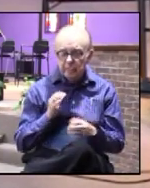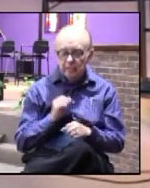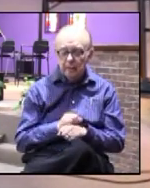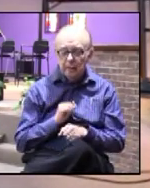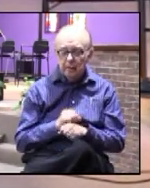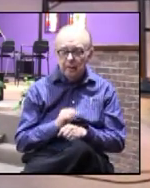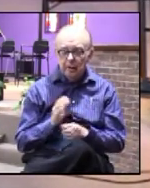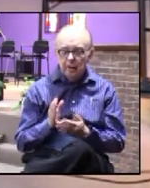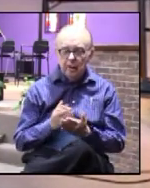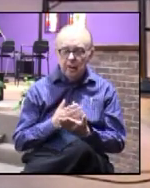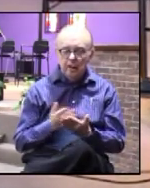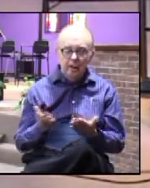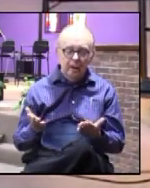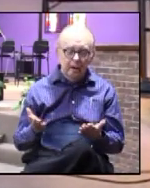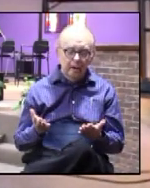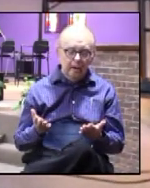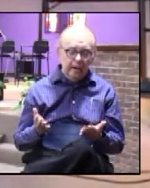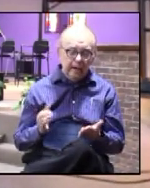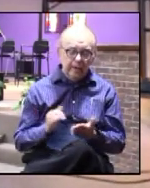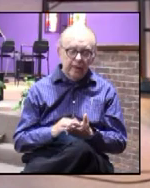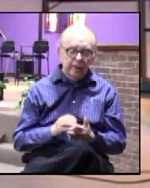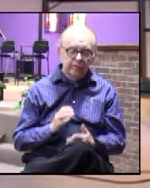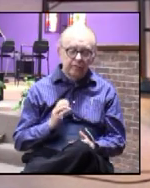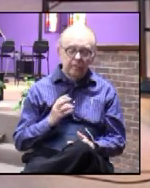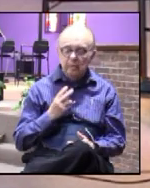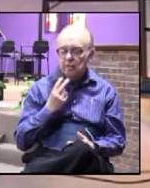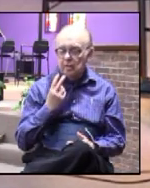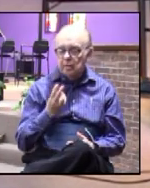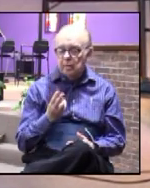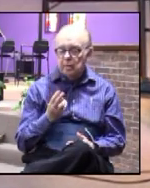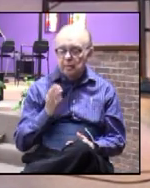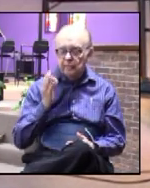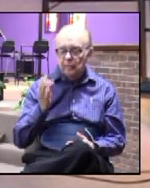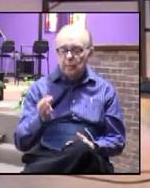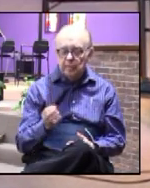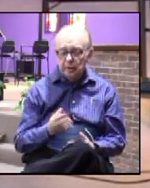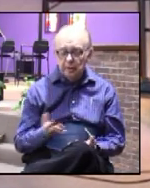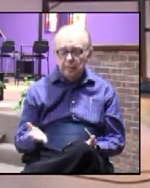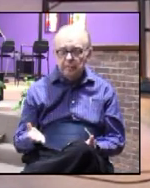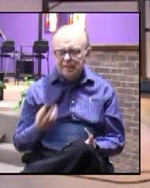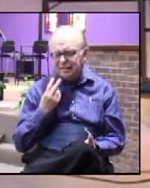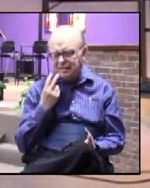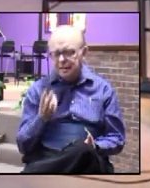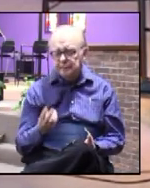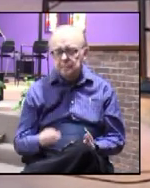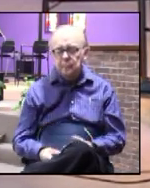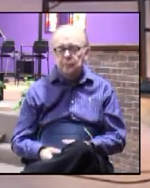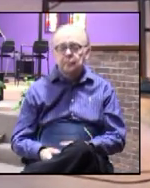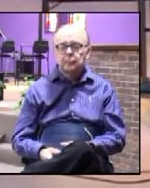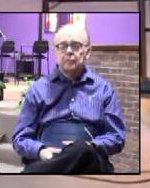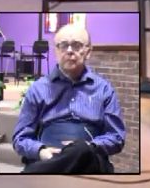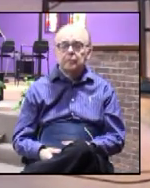something that, well, I look forward to. You see,